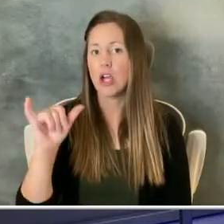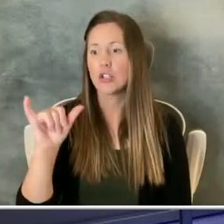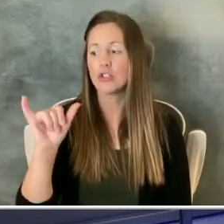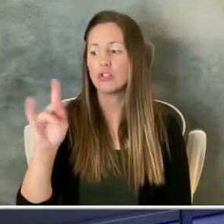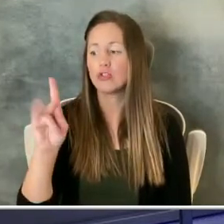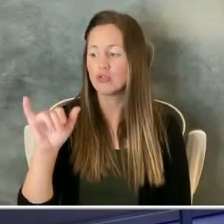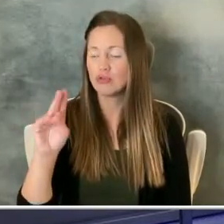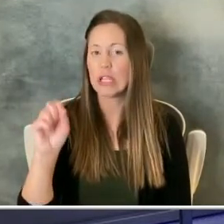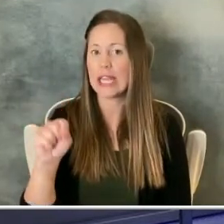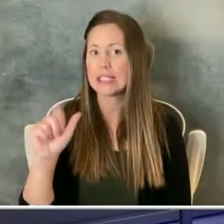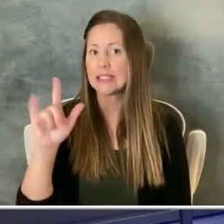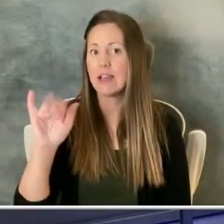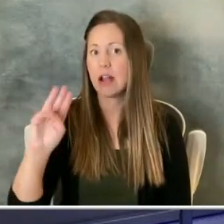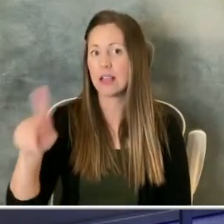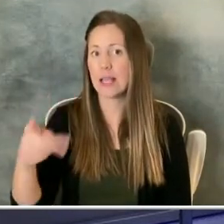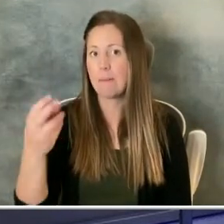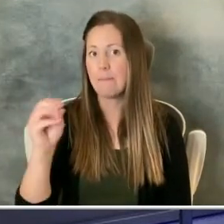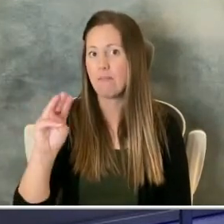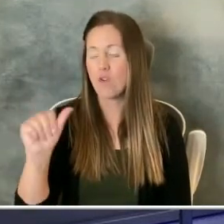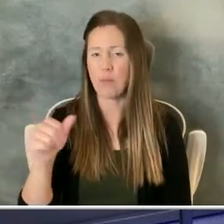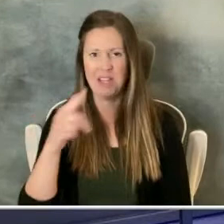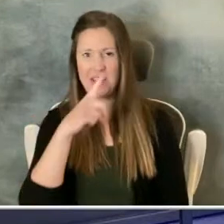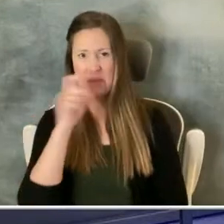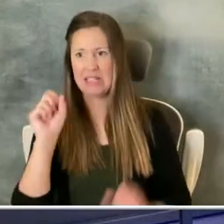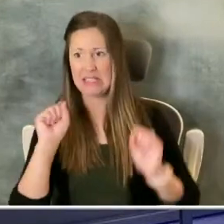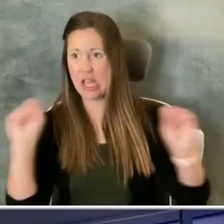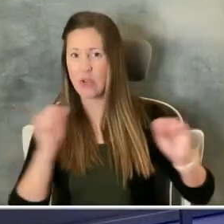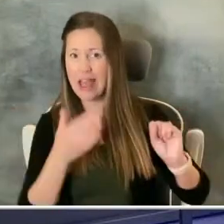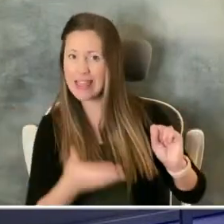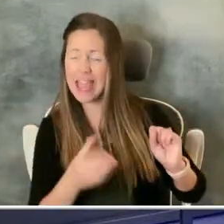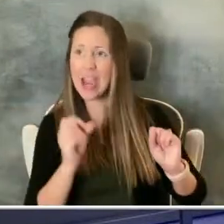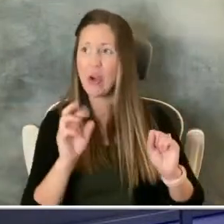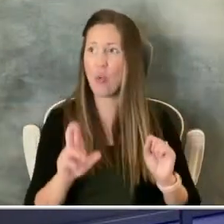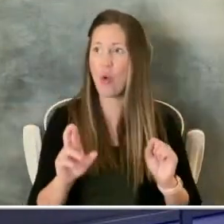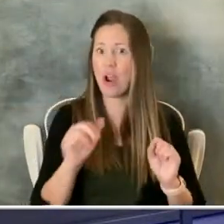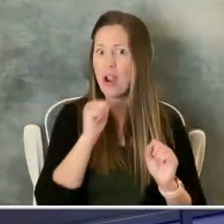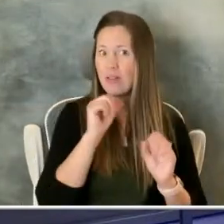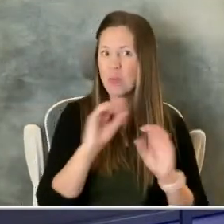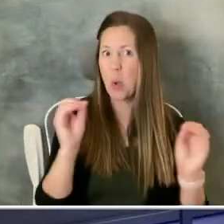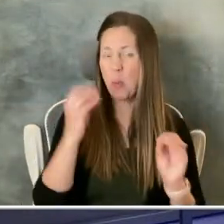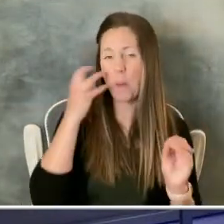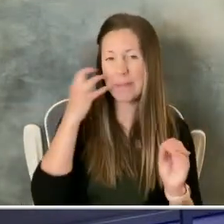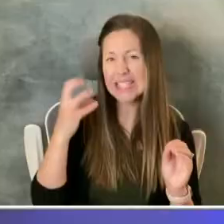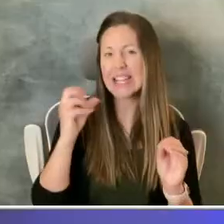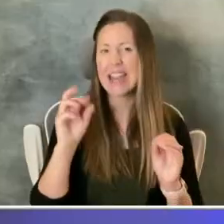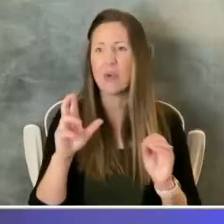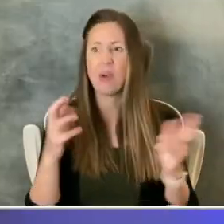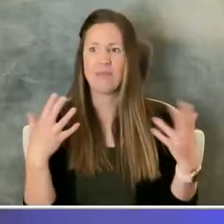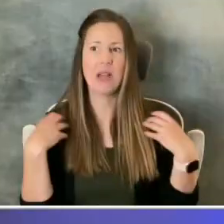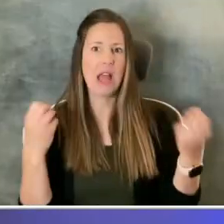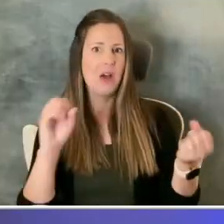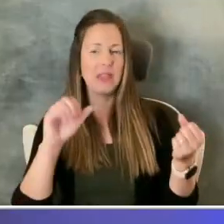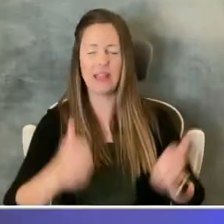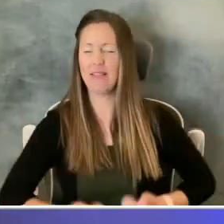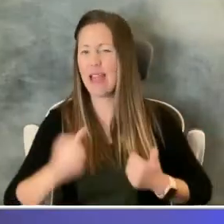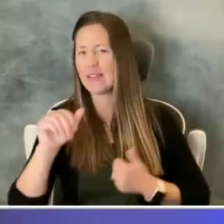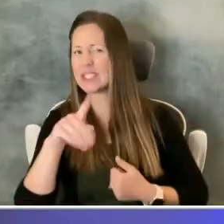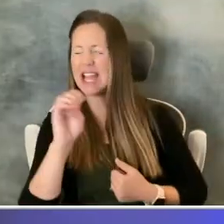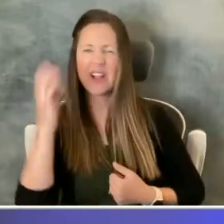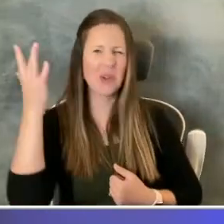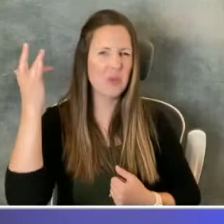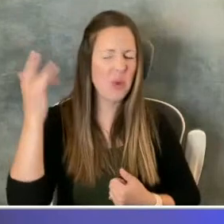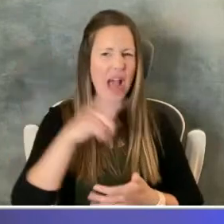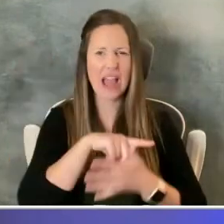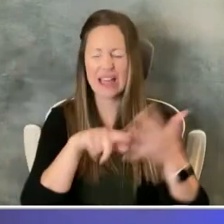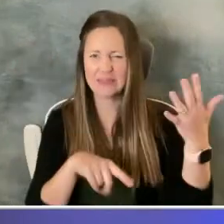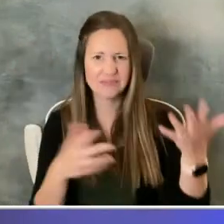obesity? Or did we pre-select that these people just have healthier lifestyles because they exercise? Well, I think those are great questions, and I don't think we truly know the answer